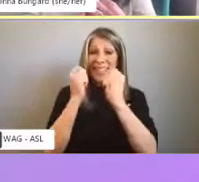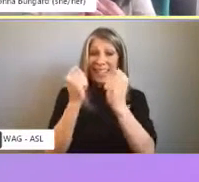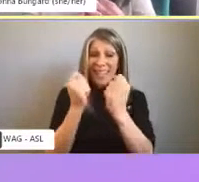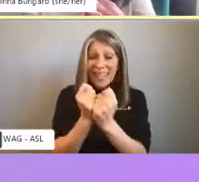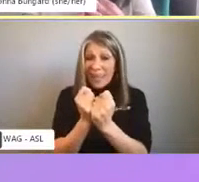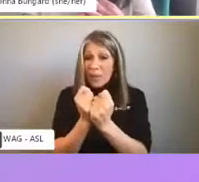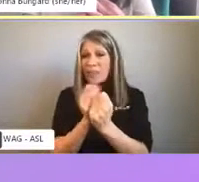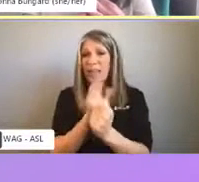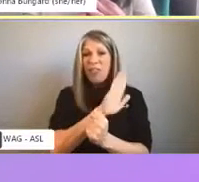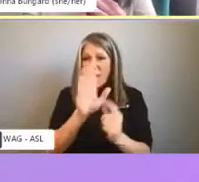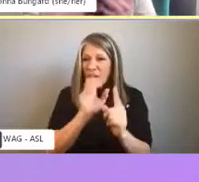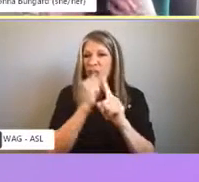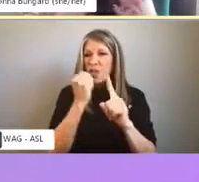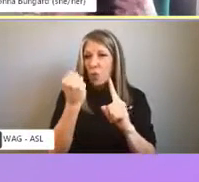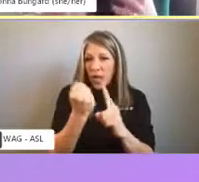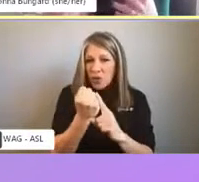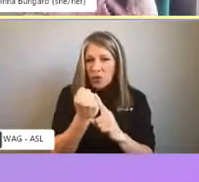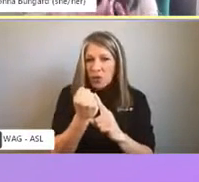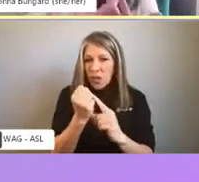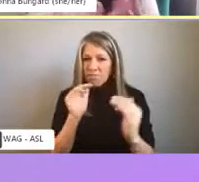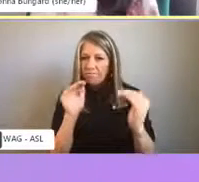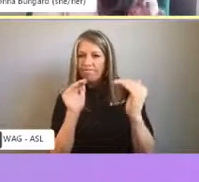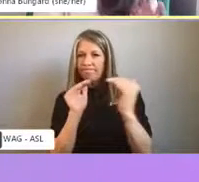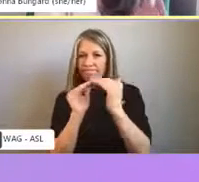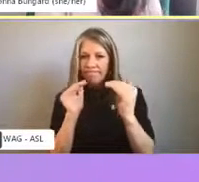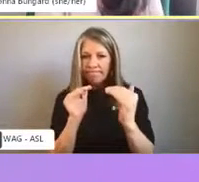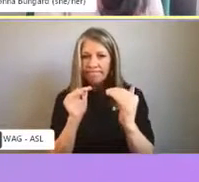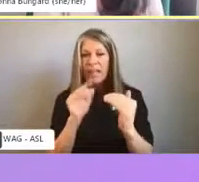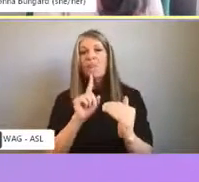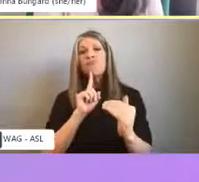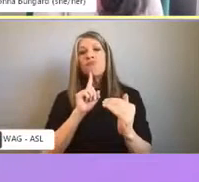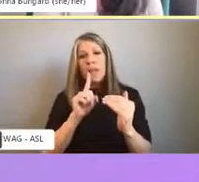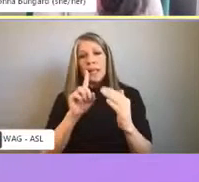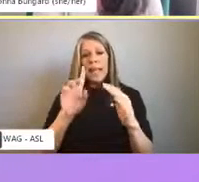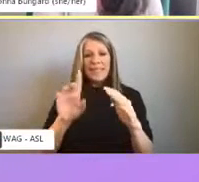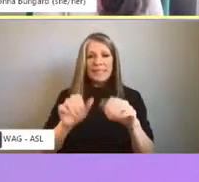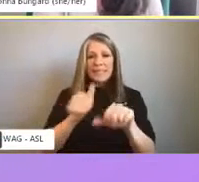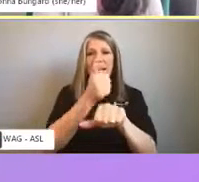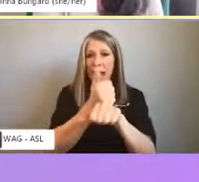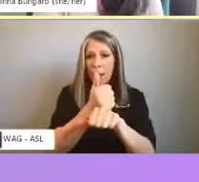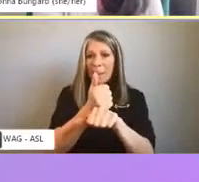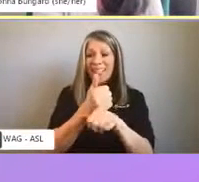they are in terms of baking it into existing processes.